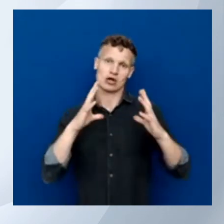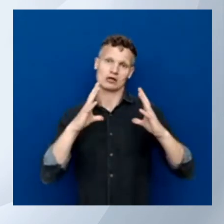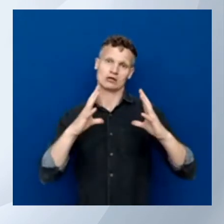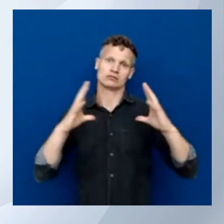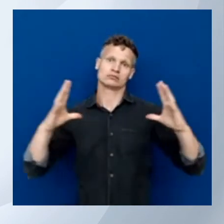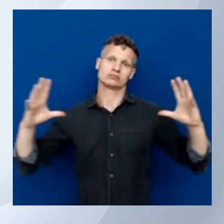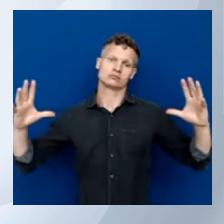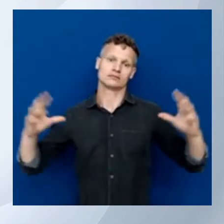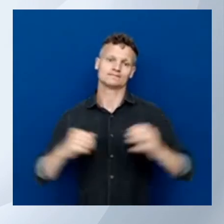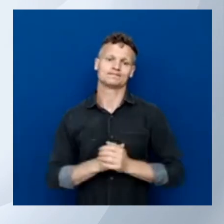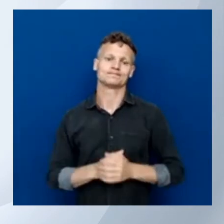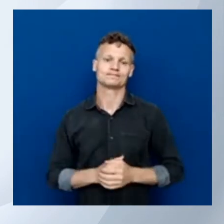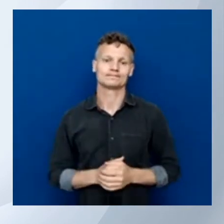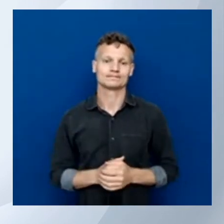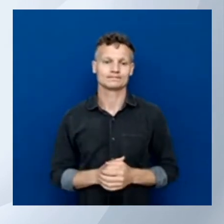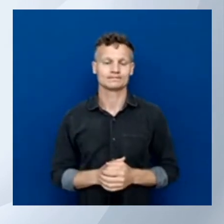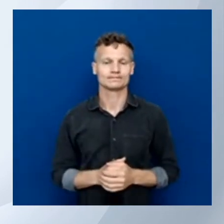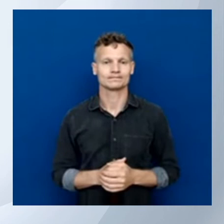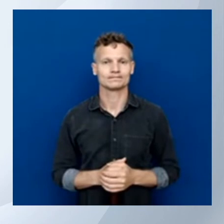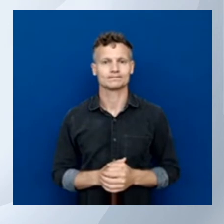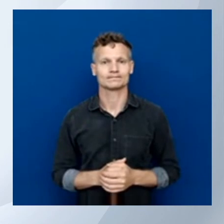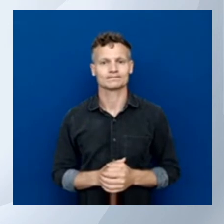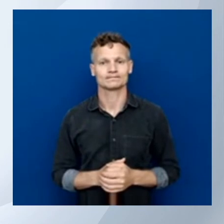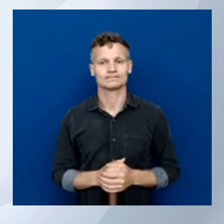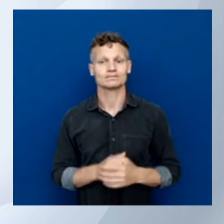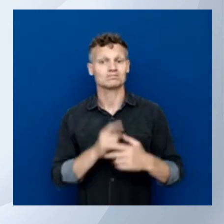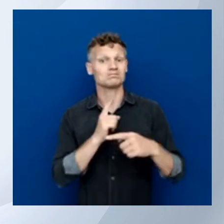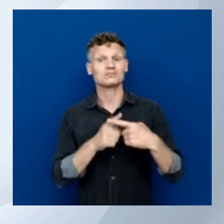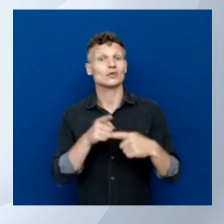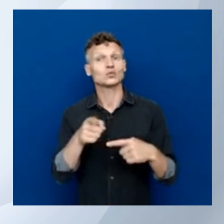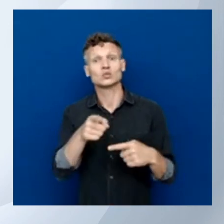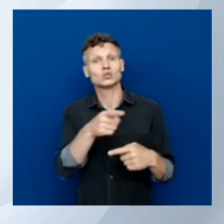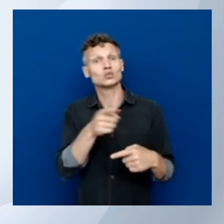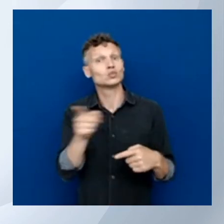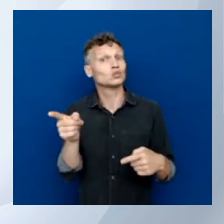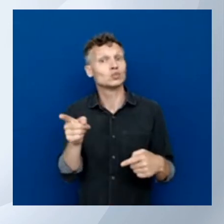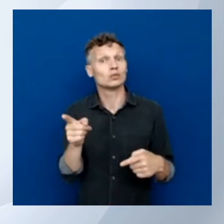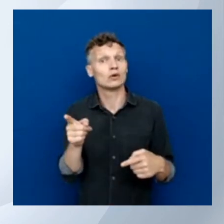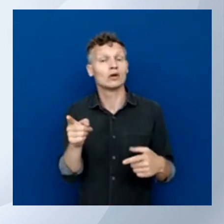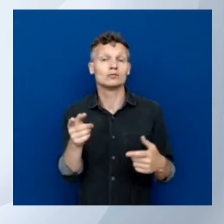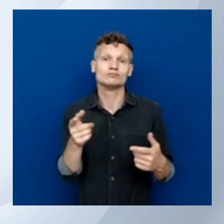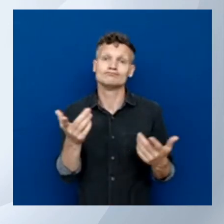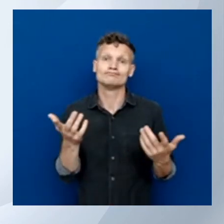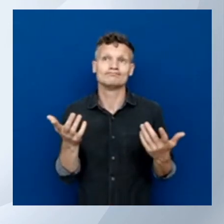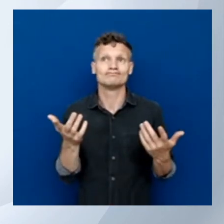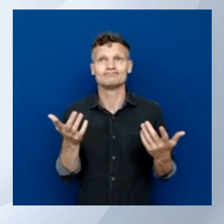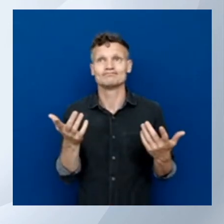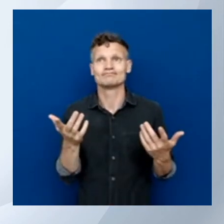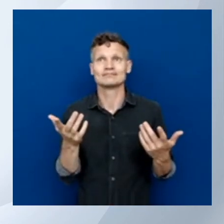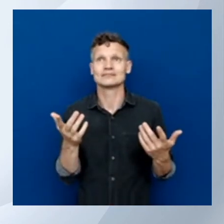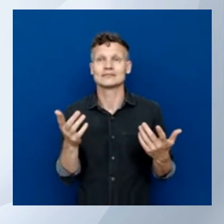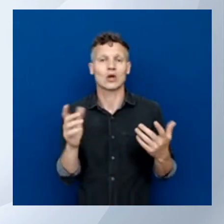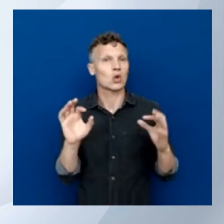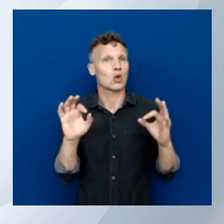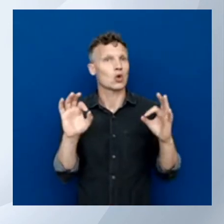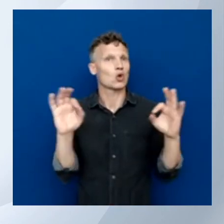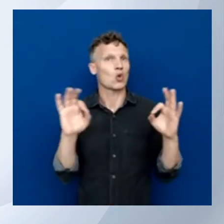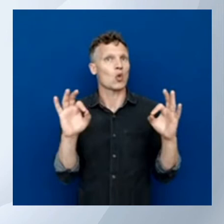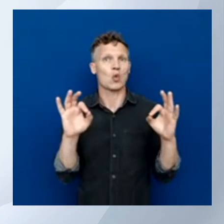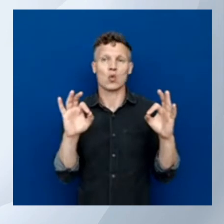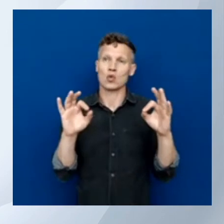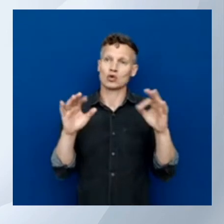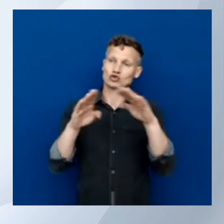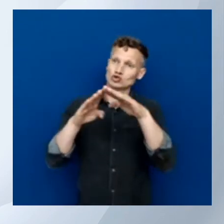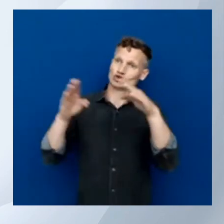Also, if you don't have a service that's like located directly where your servers are, your